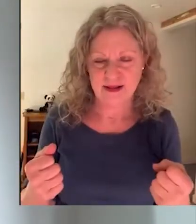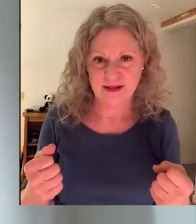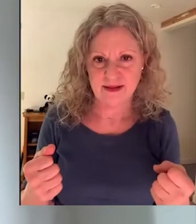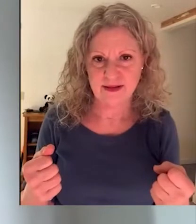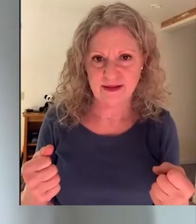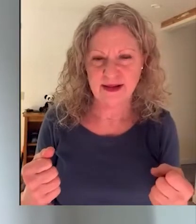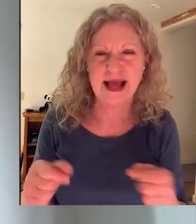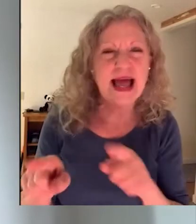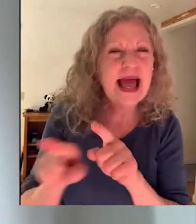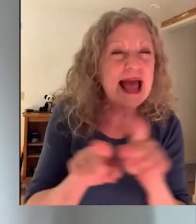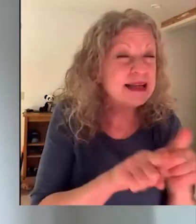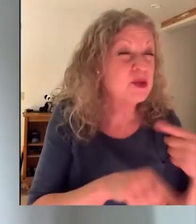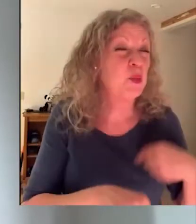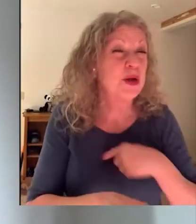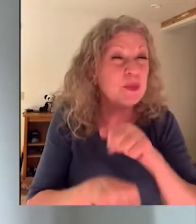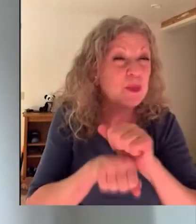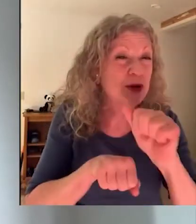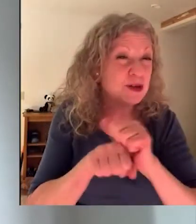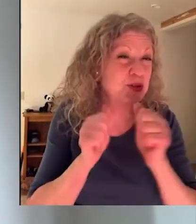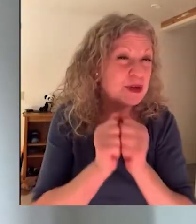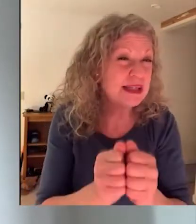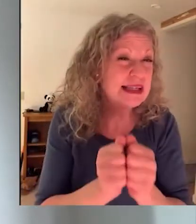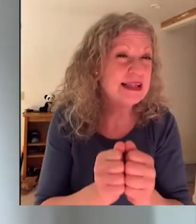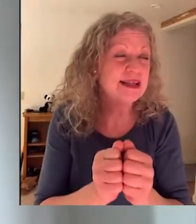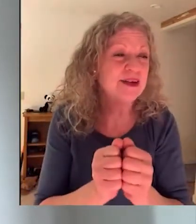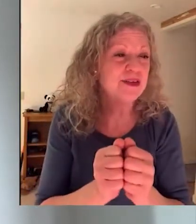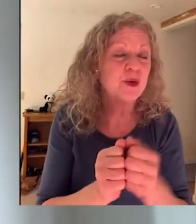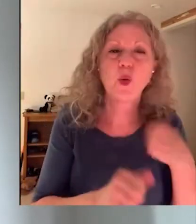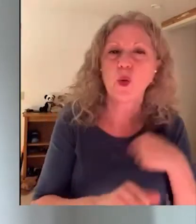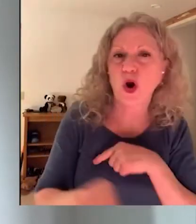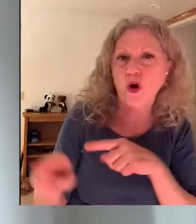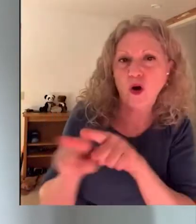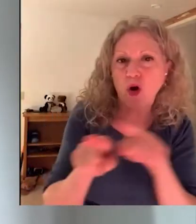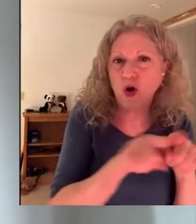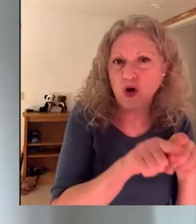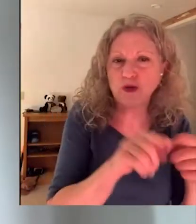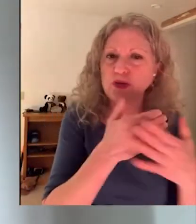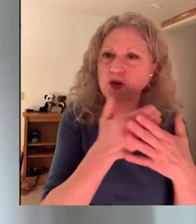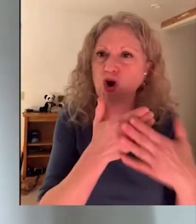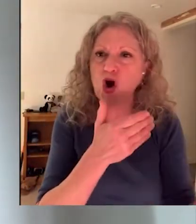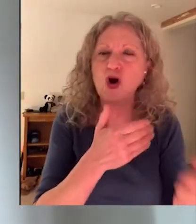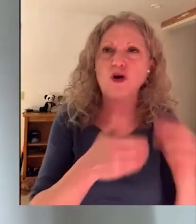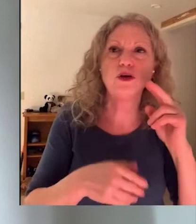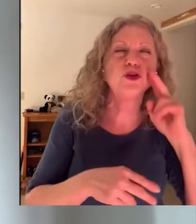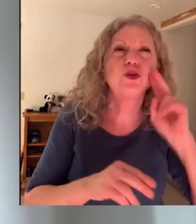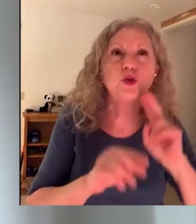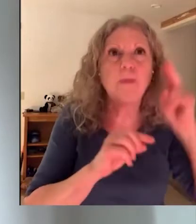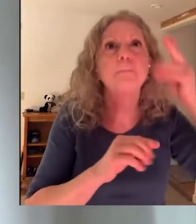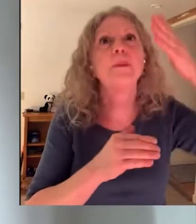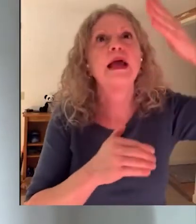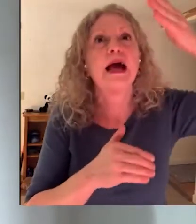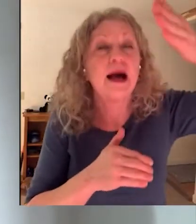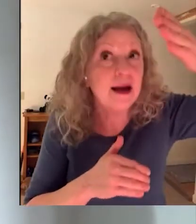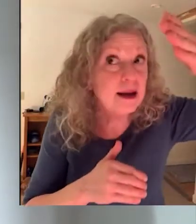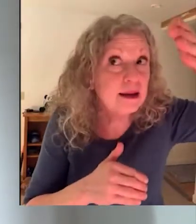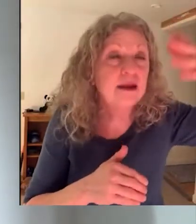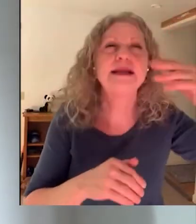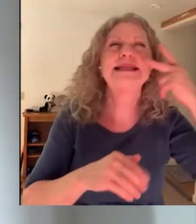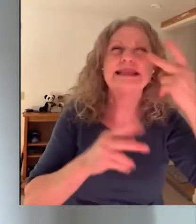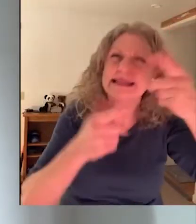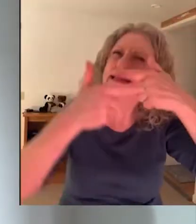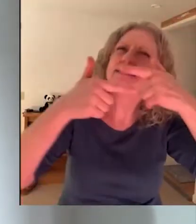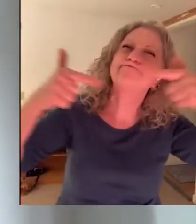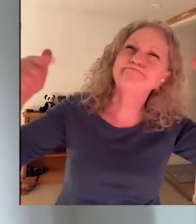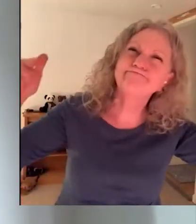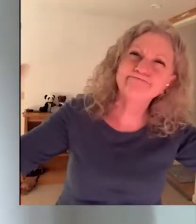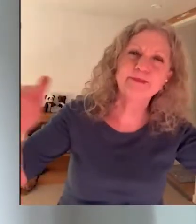local communities, we also are called to look beyond our boundaries and towards the community at large,